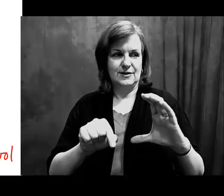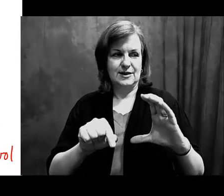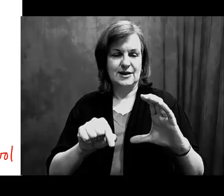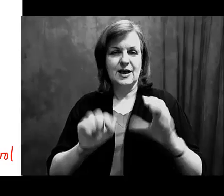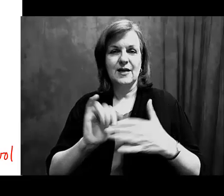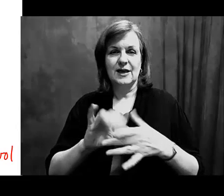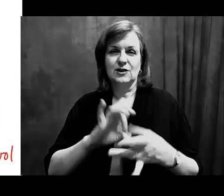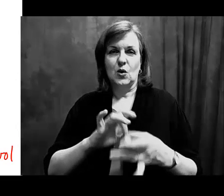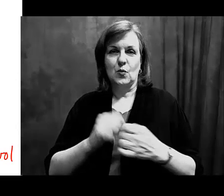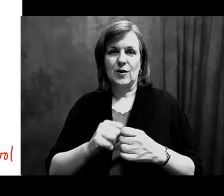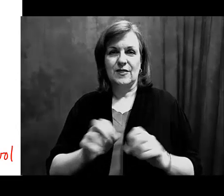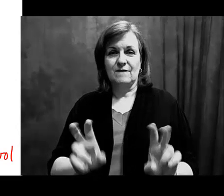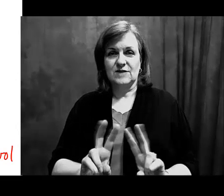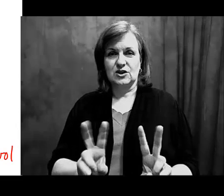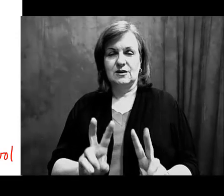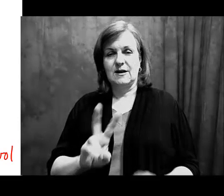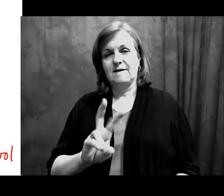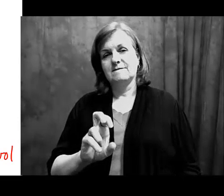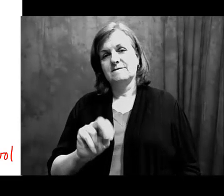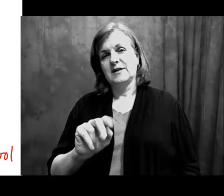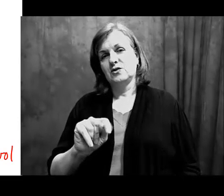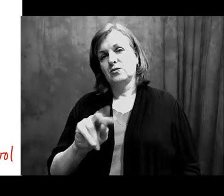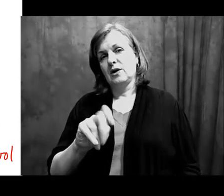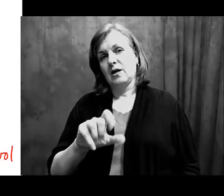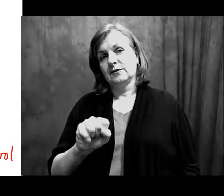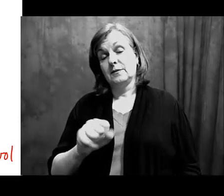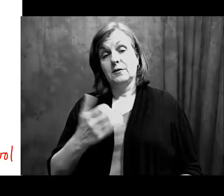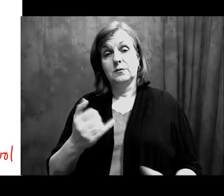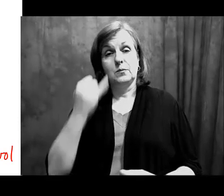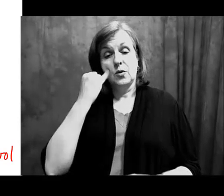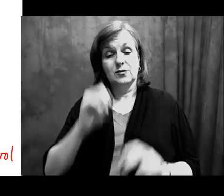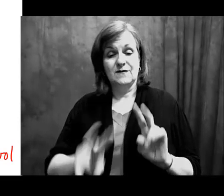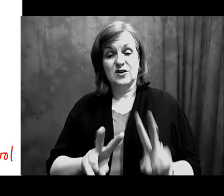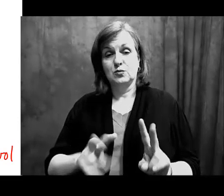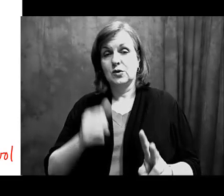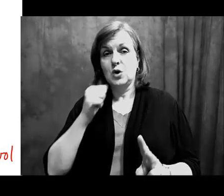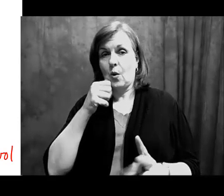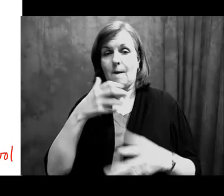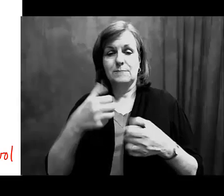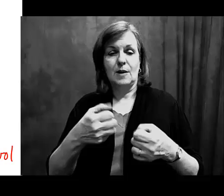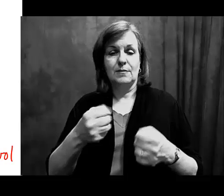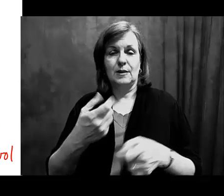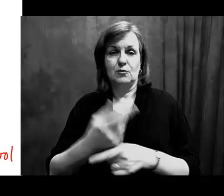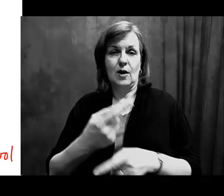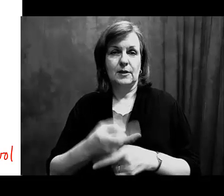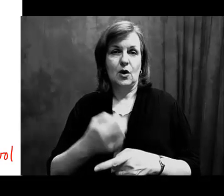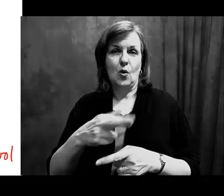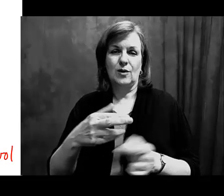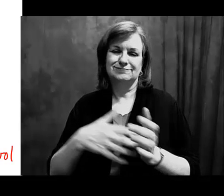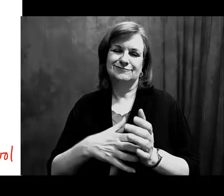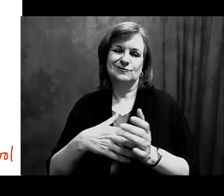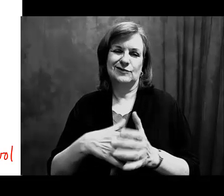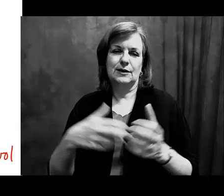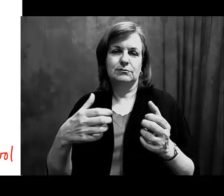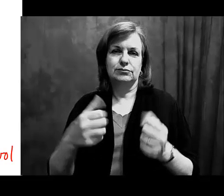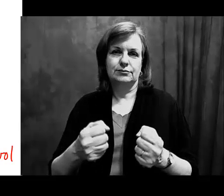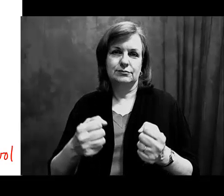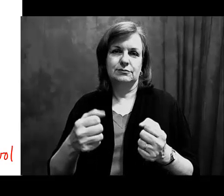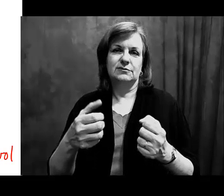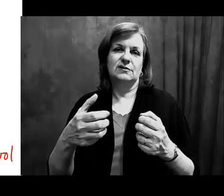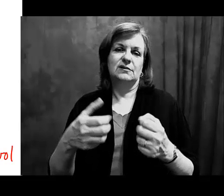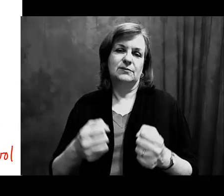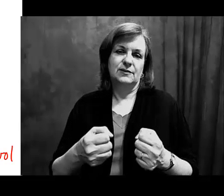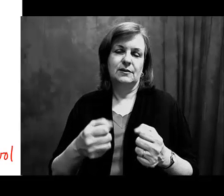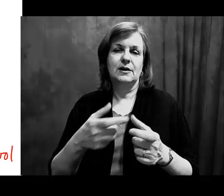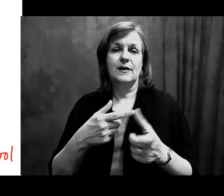with the ventricles. So the ventricles in this case may stop beating properly or will not beat as strong. And when